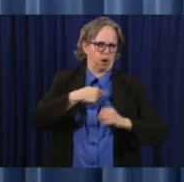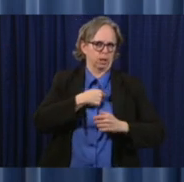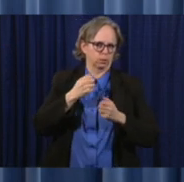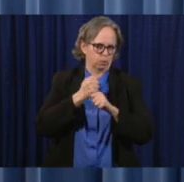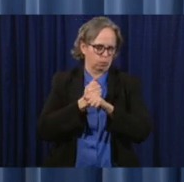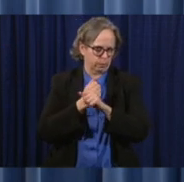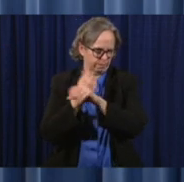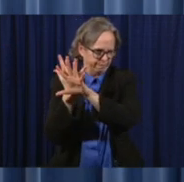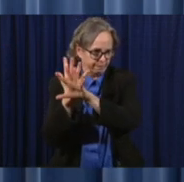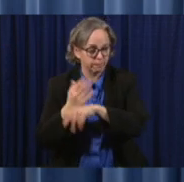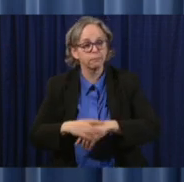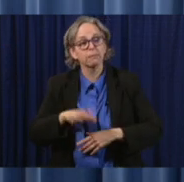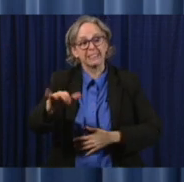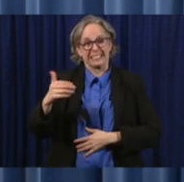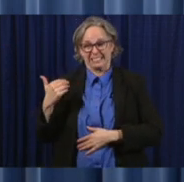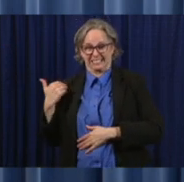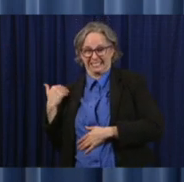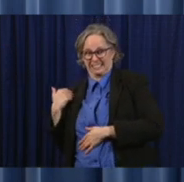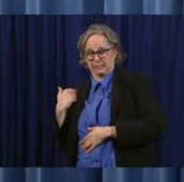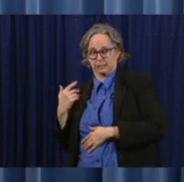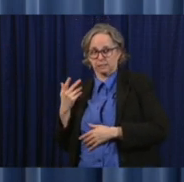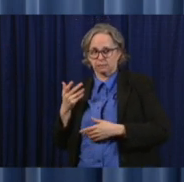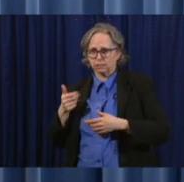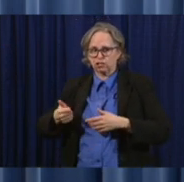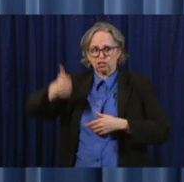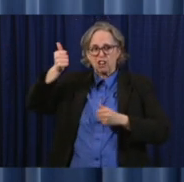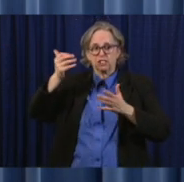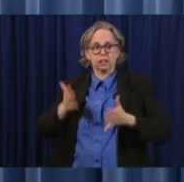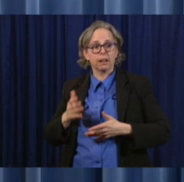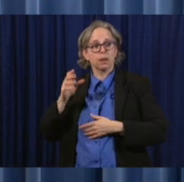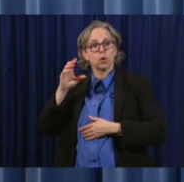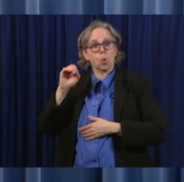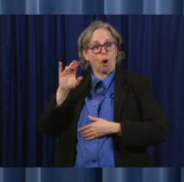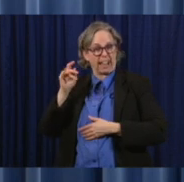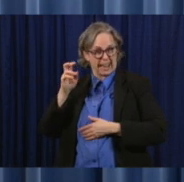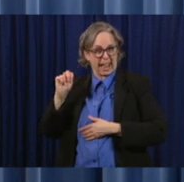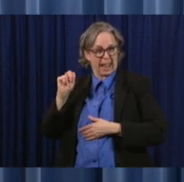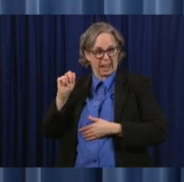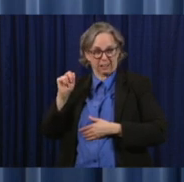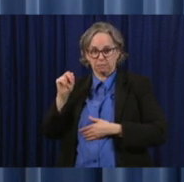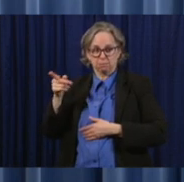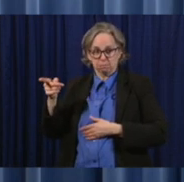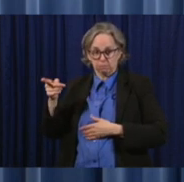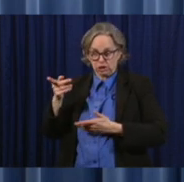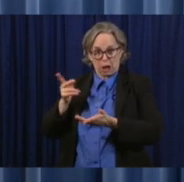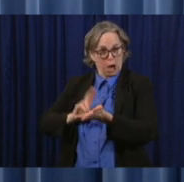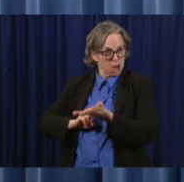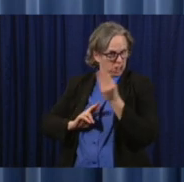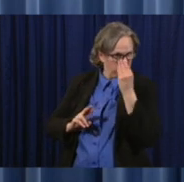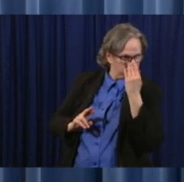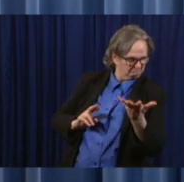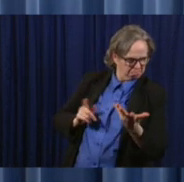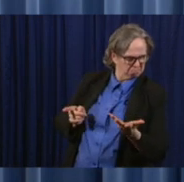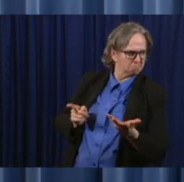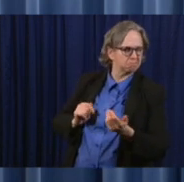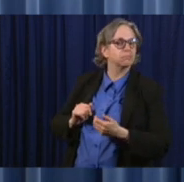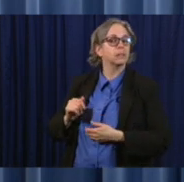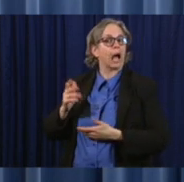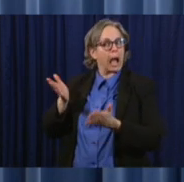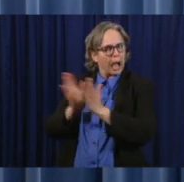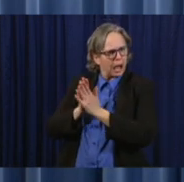who is a nurse, by the way, but I asked her, in addition to her duties in regard to